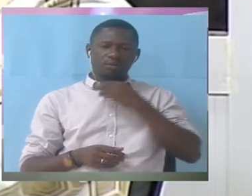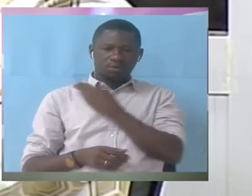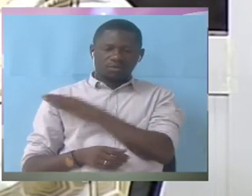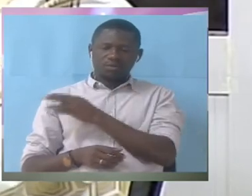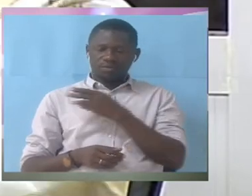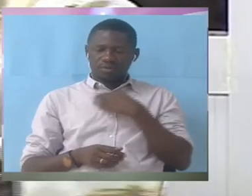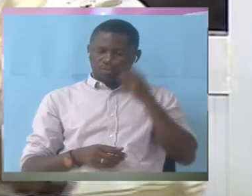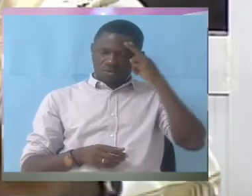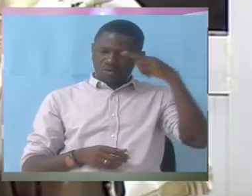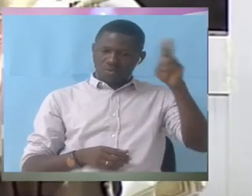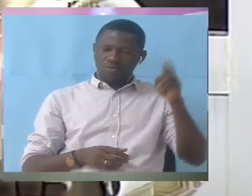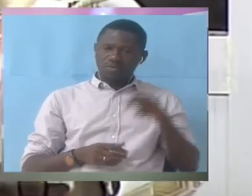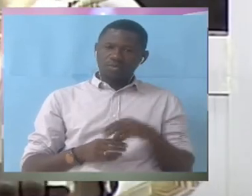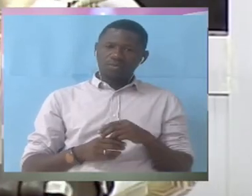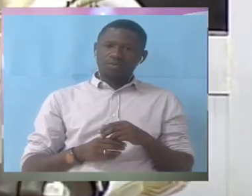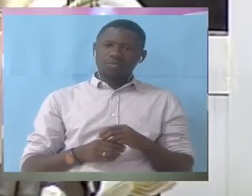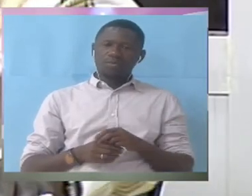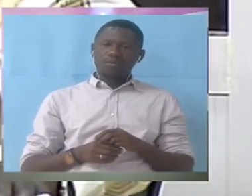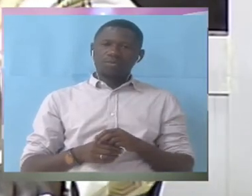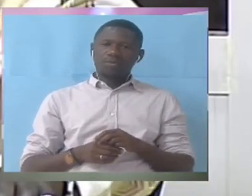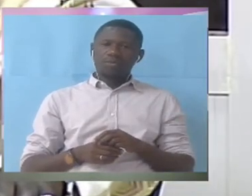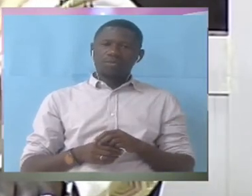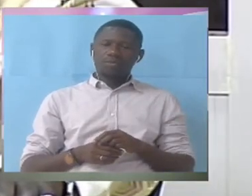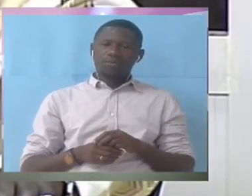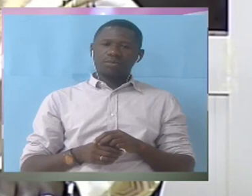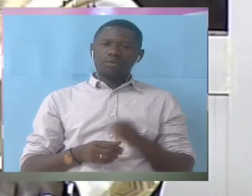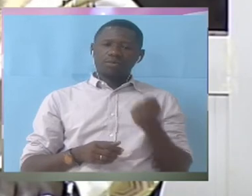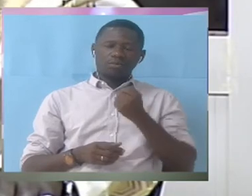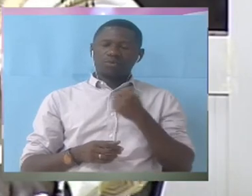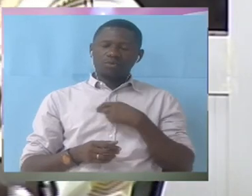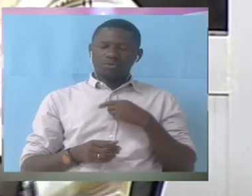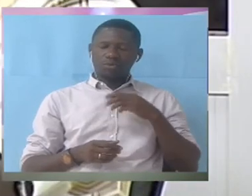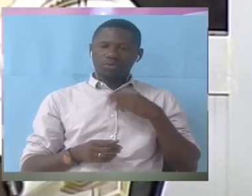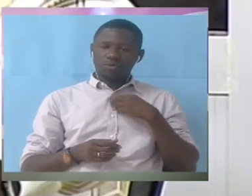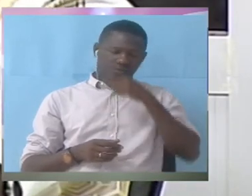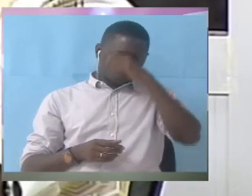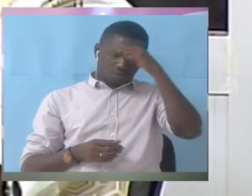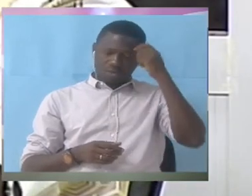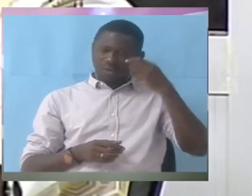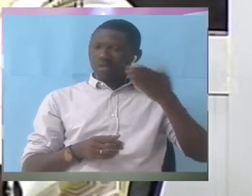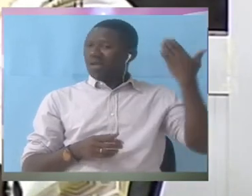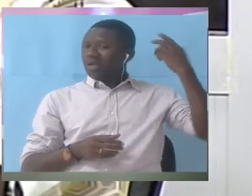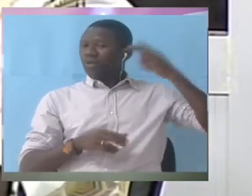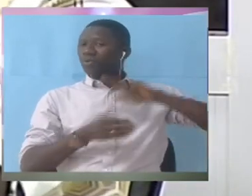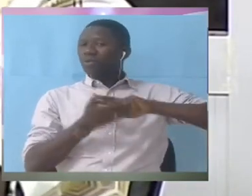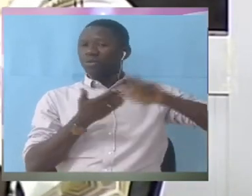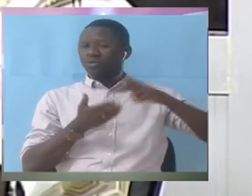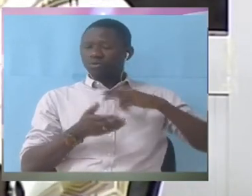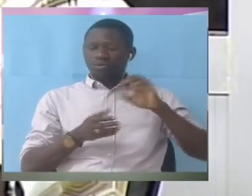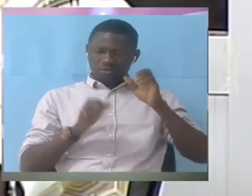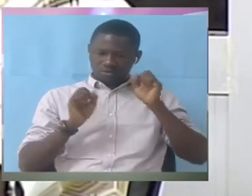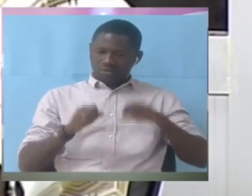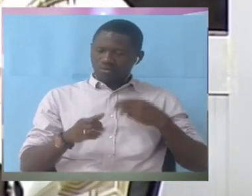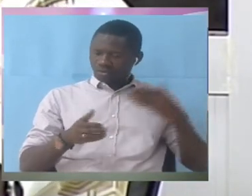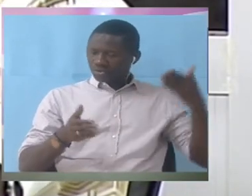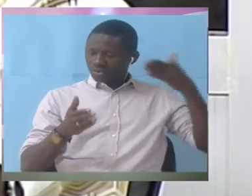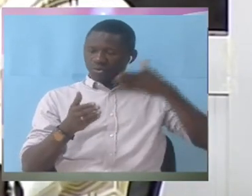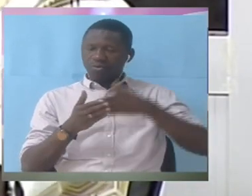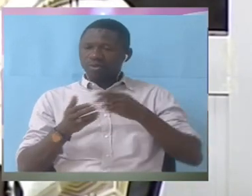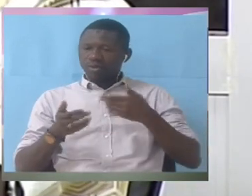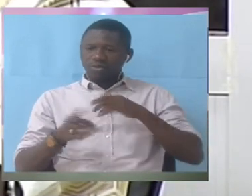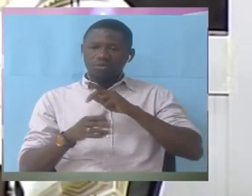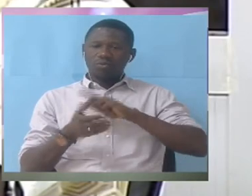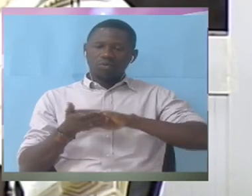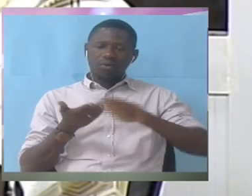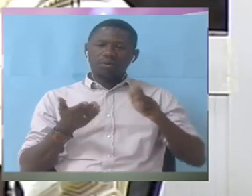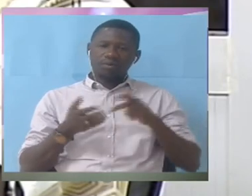home mu dem ñibbi because he was on duty last week so he cannot be on duty again this week ndax te bes bu ay bele mu don liggey te bes bu ay bi dal mu